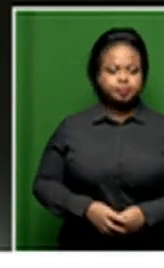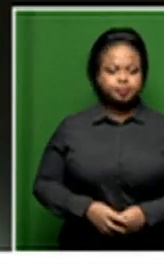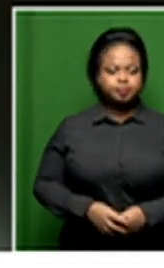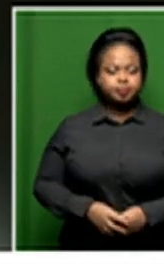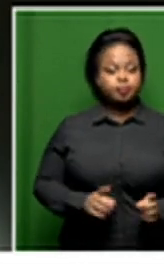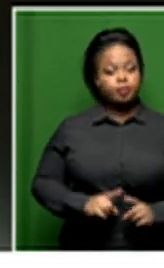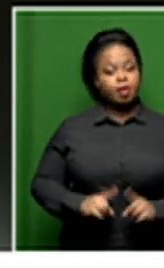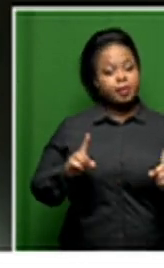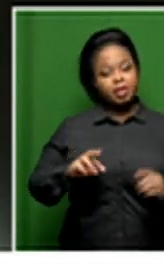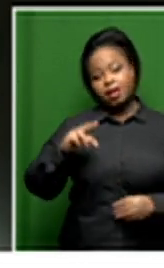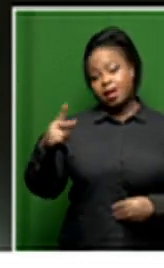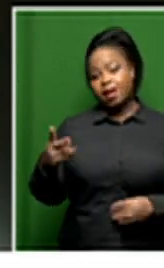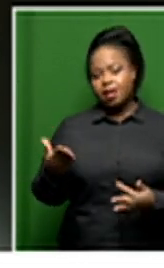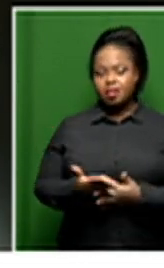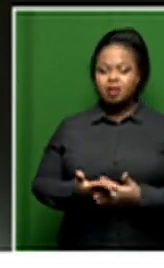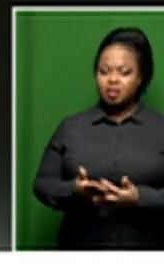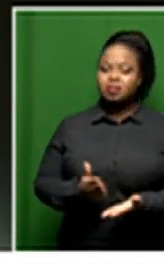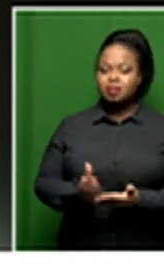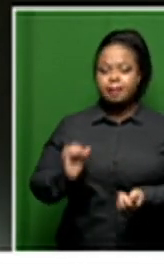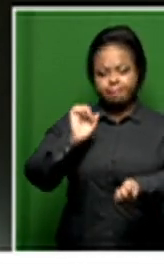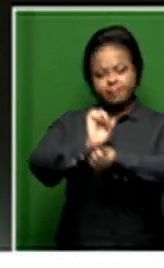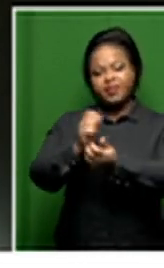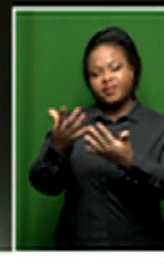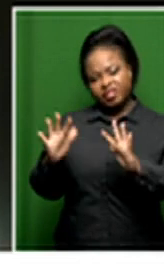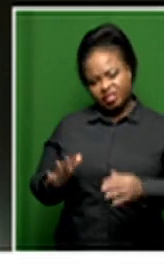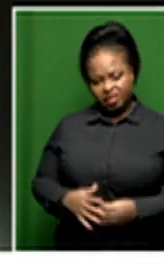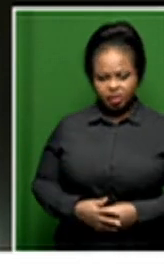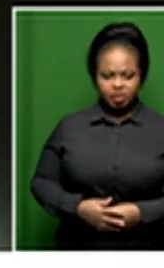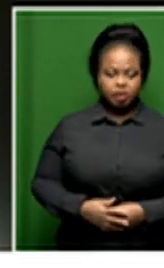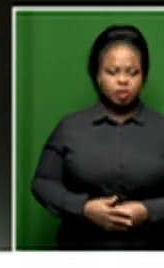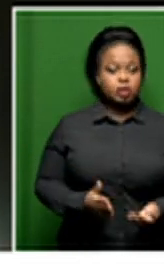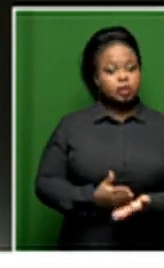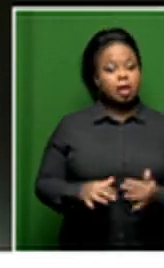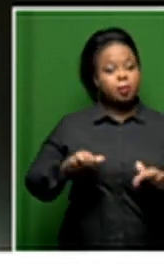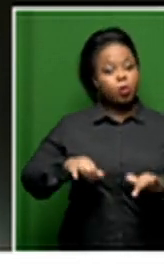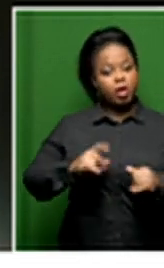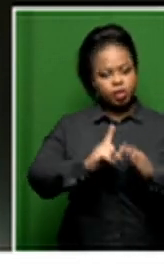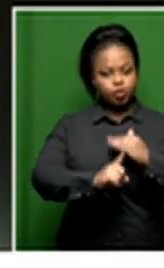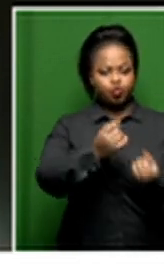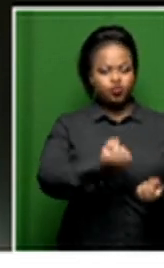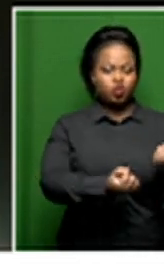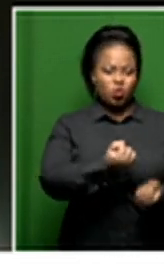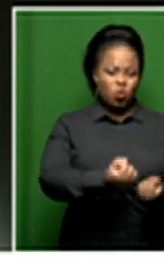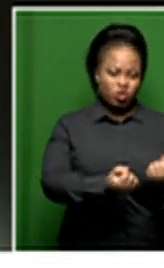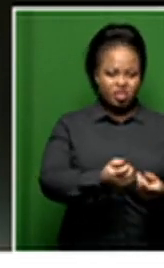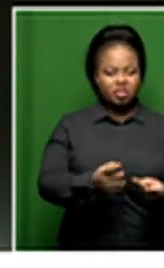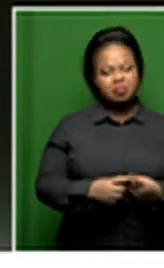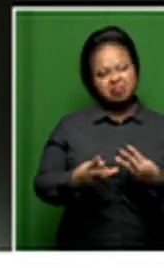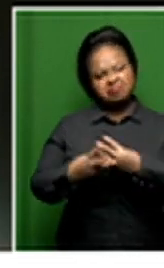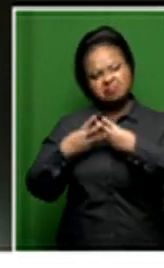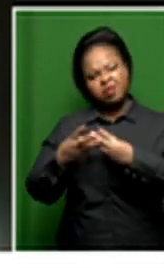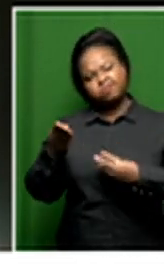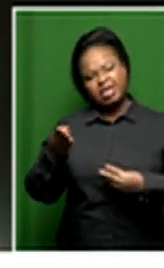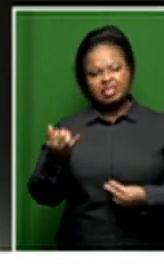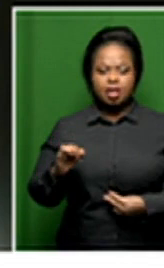basically, in some of the cases, people have been arrested. People are awaiting trial in custody, many of